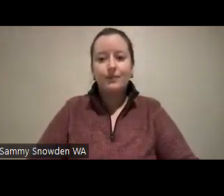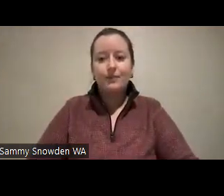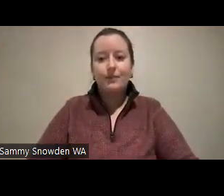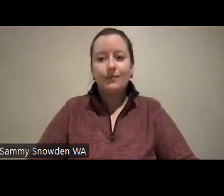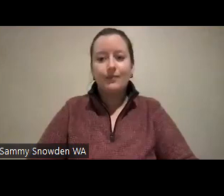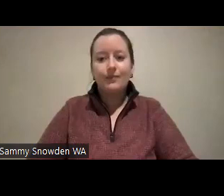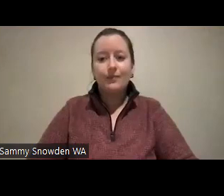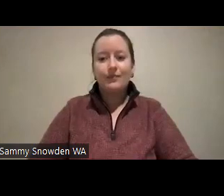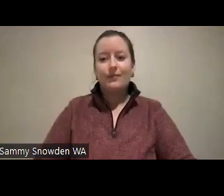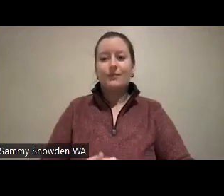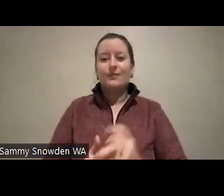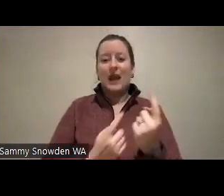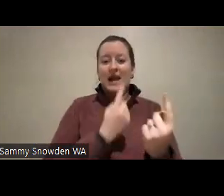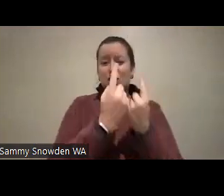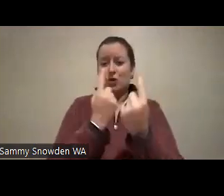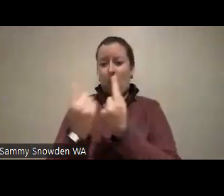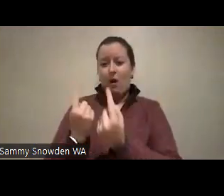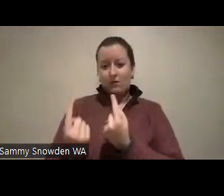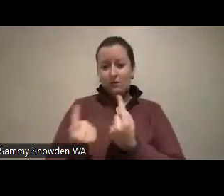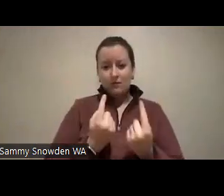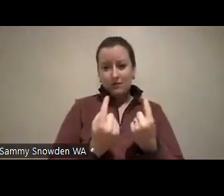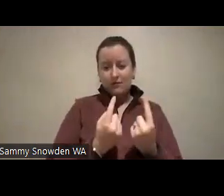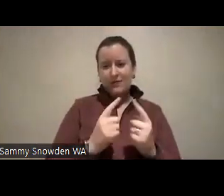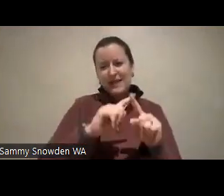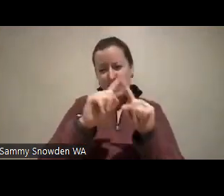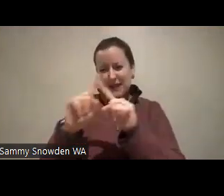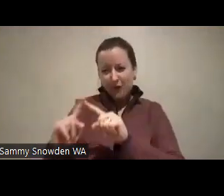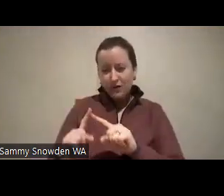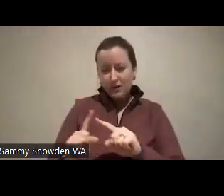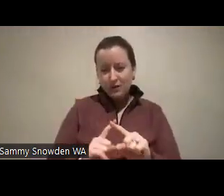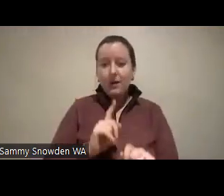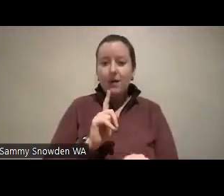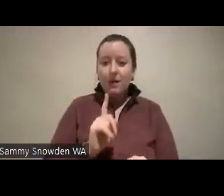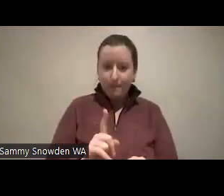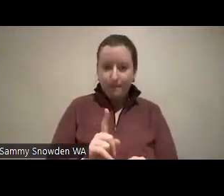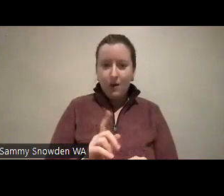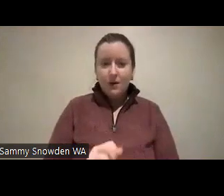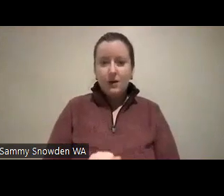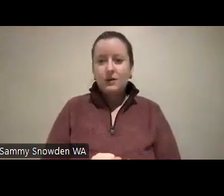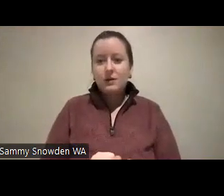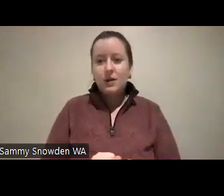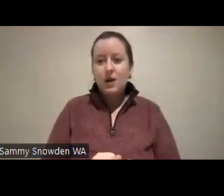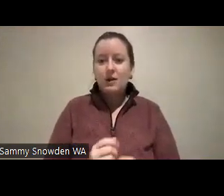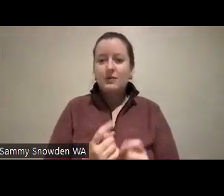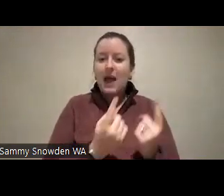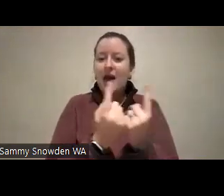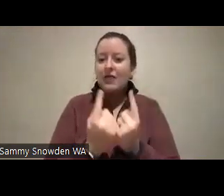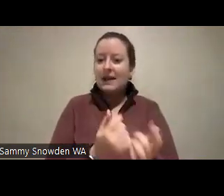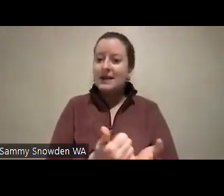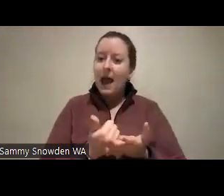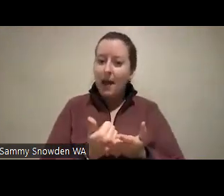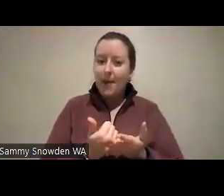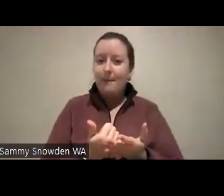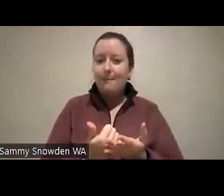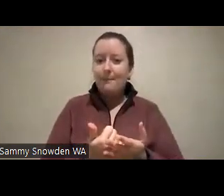be slightly individual, but they are triggered or helped in very similar ways. But you do